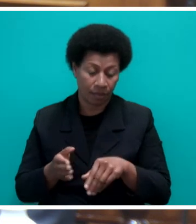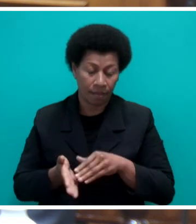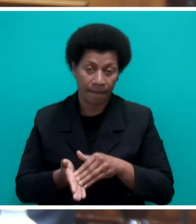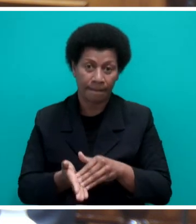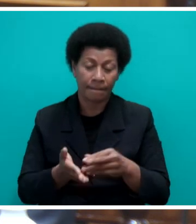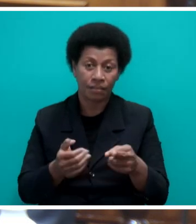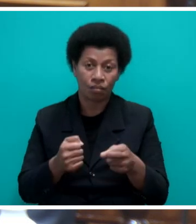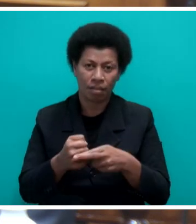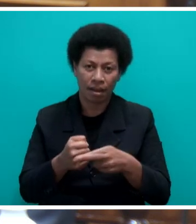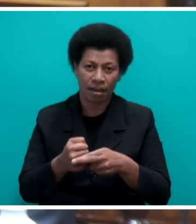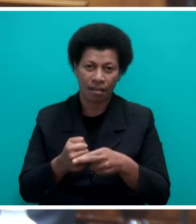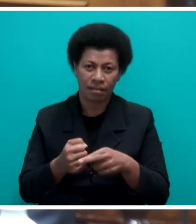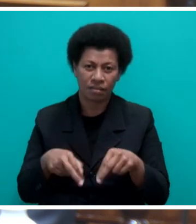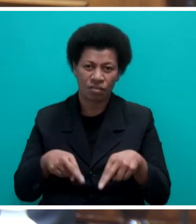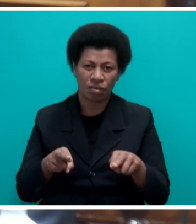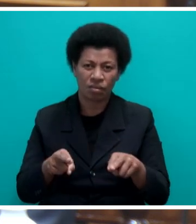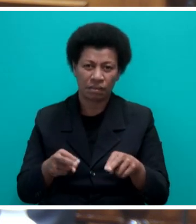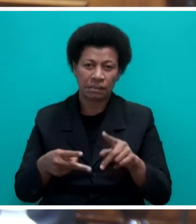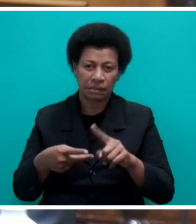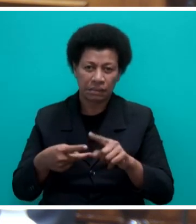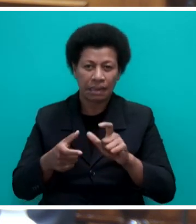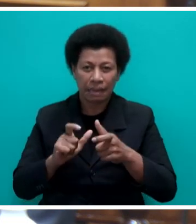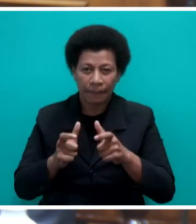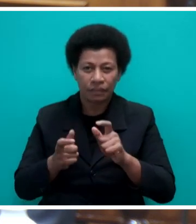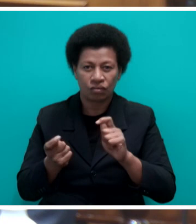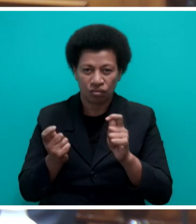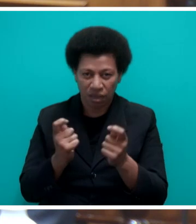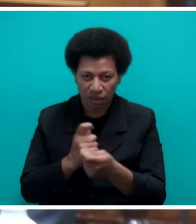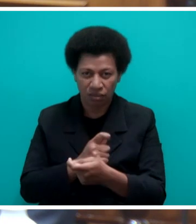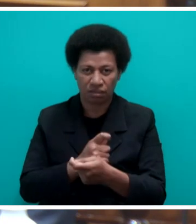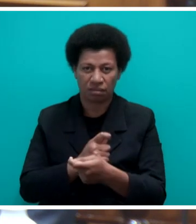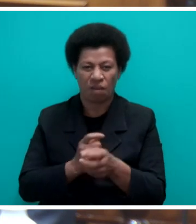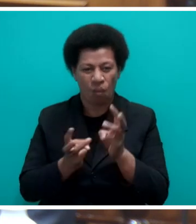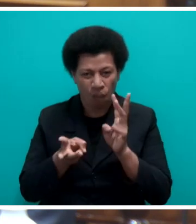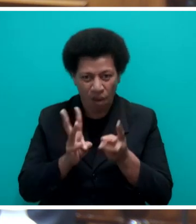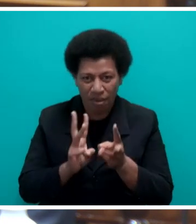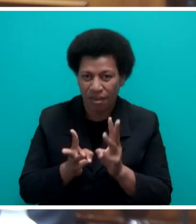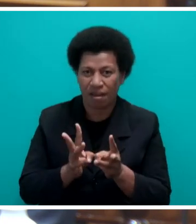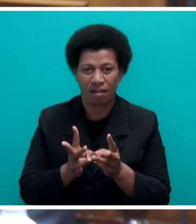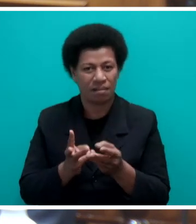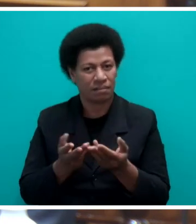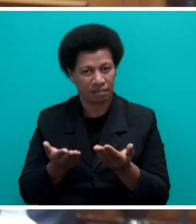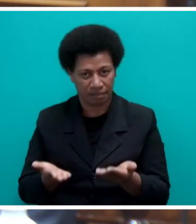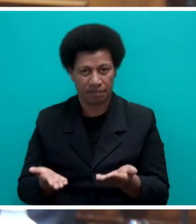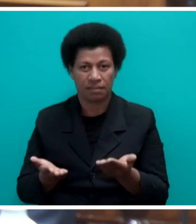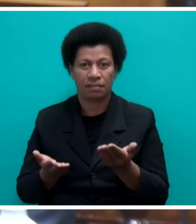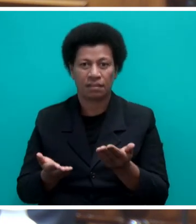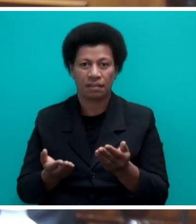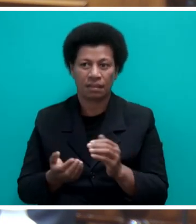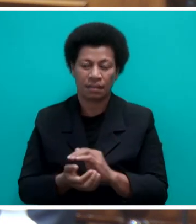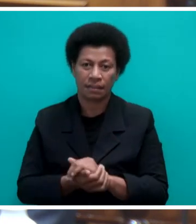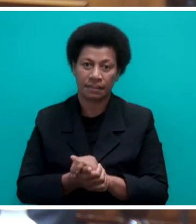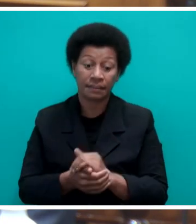given the impacts of climate change that we are experiencing now. Madam Speaker, we have progressed very